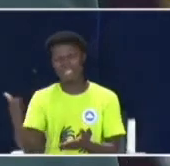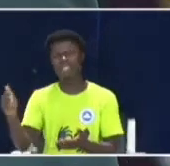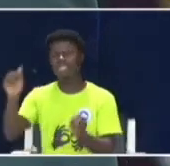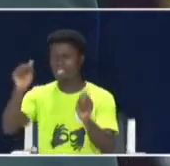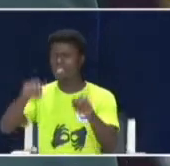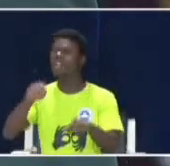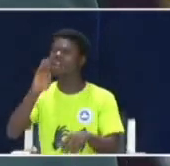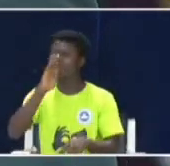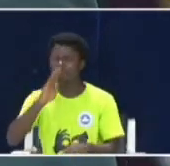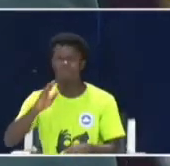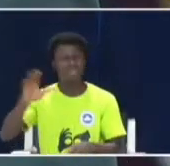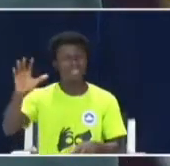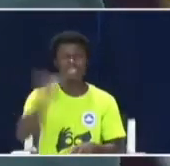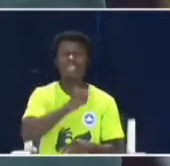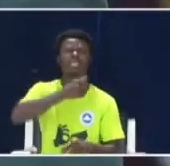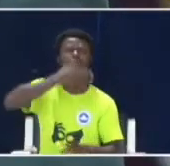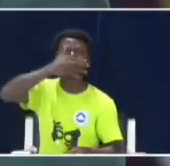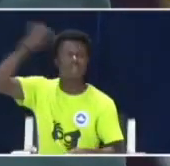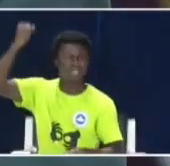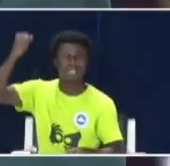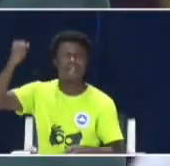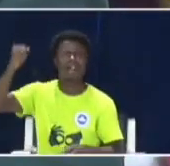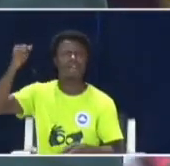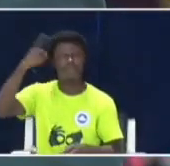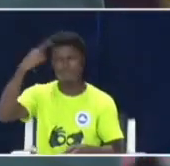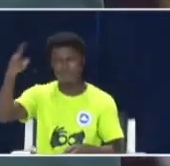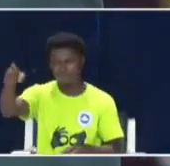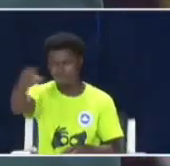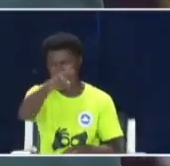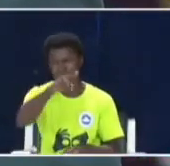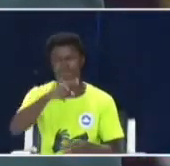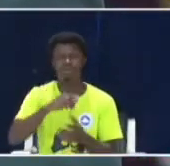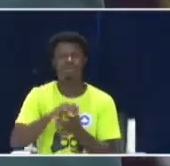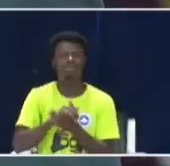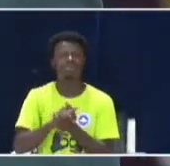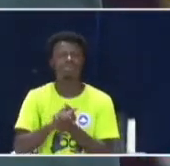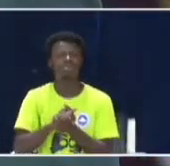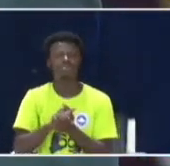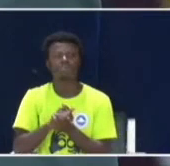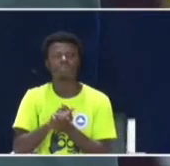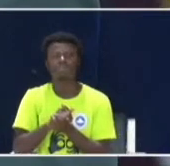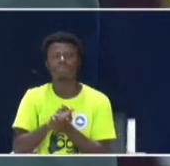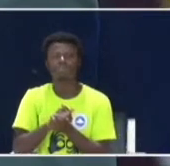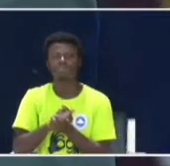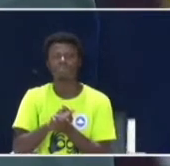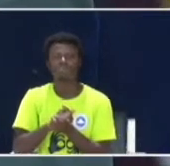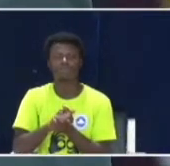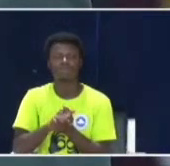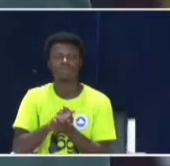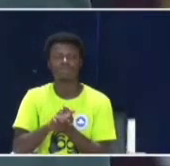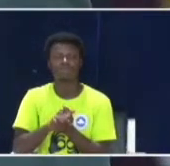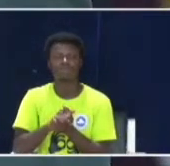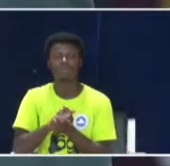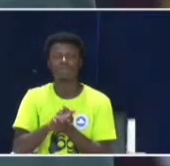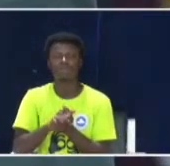never worse. Amen. Ohun gbogbo yo si ma dara si ni fun o, ko si ni si to buru